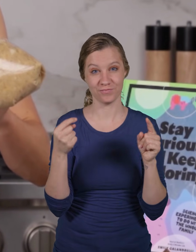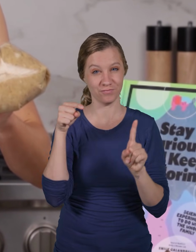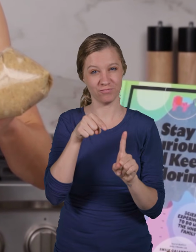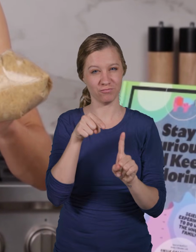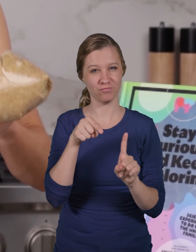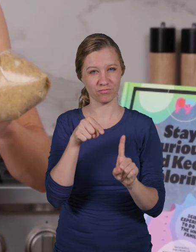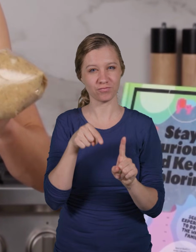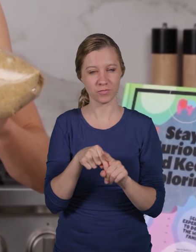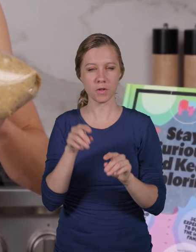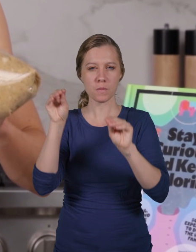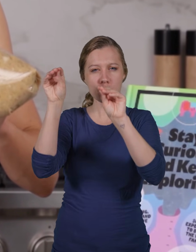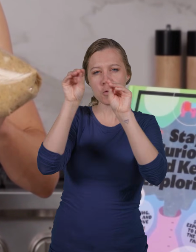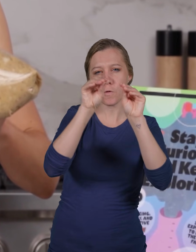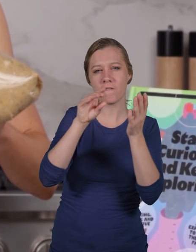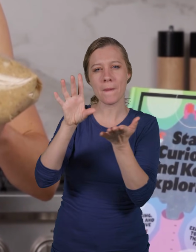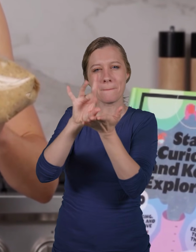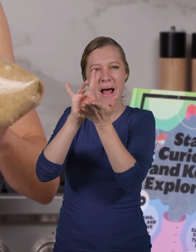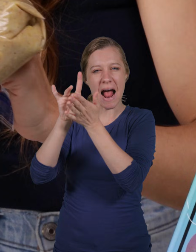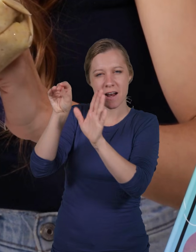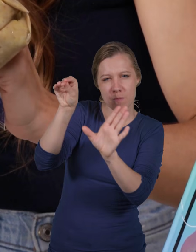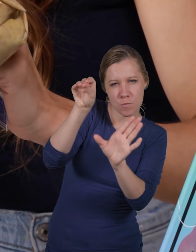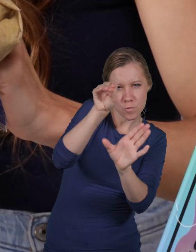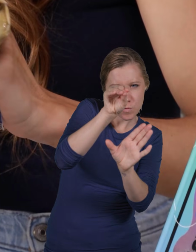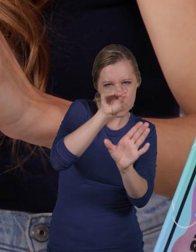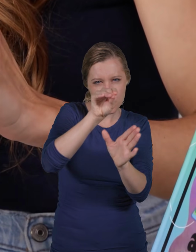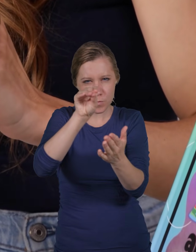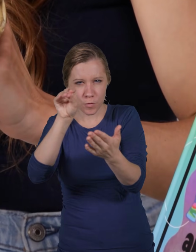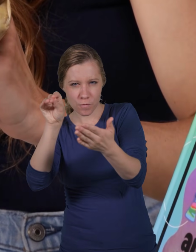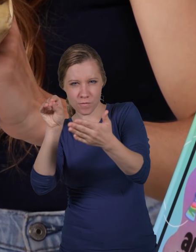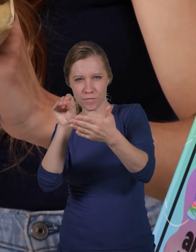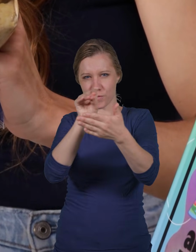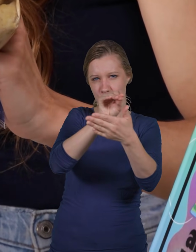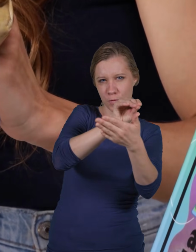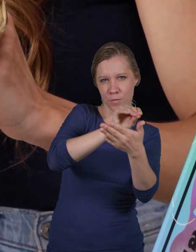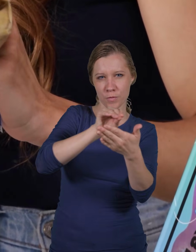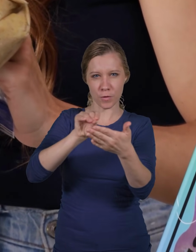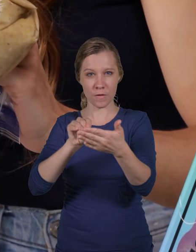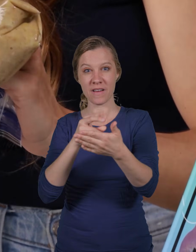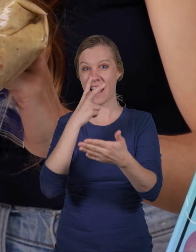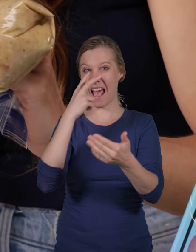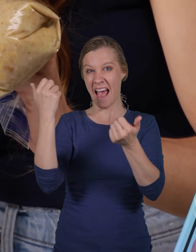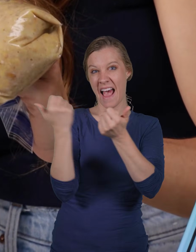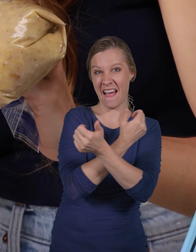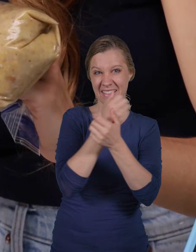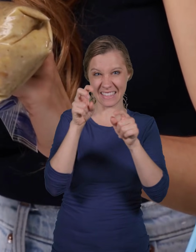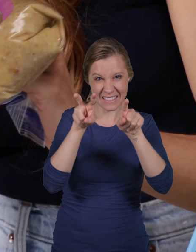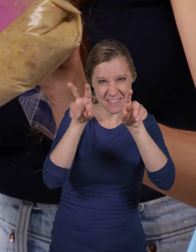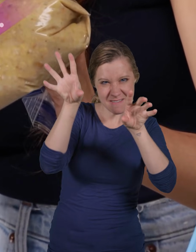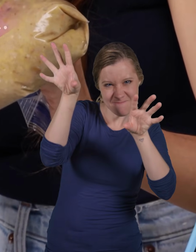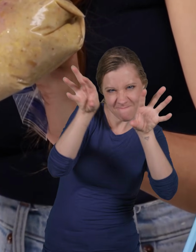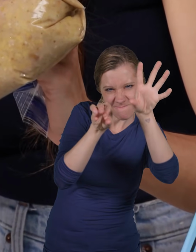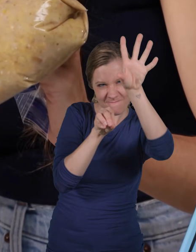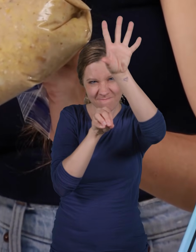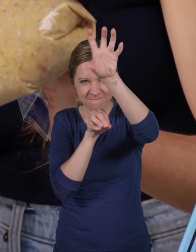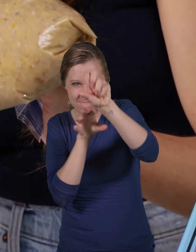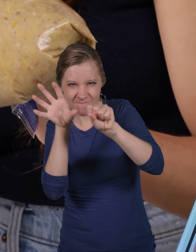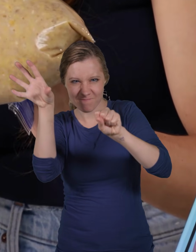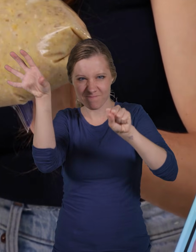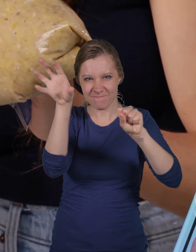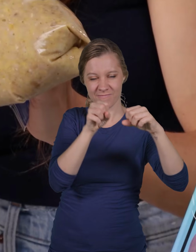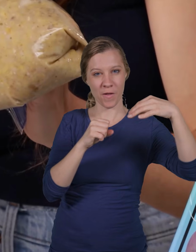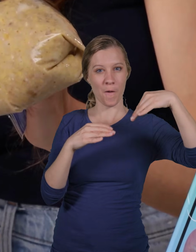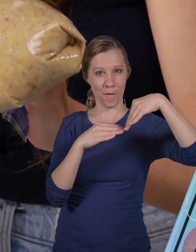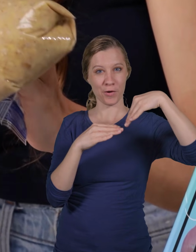doing this, moving the magnet across the cereal and directing everything I can to